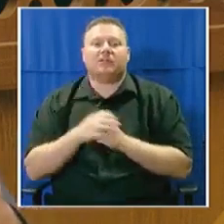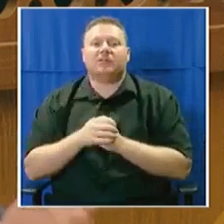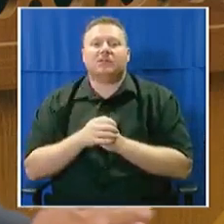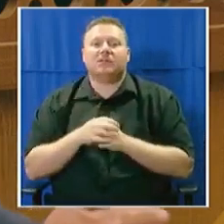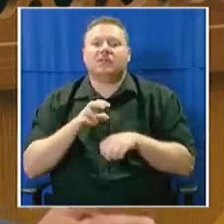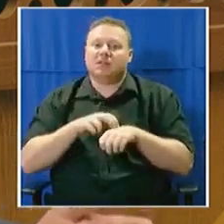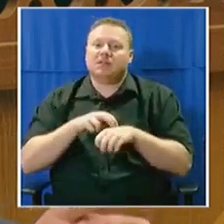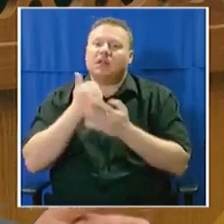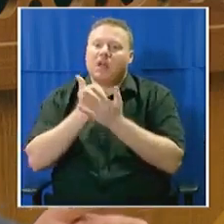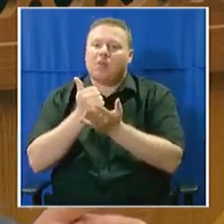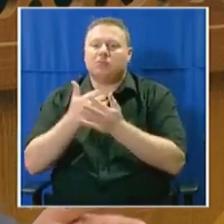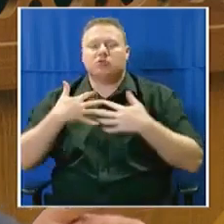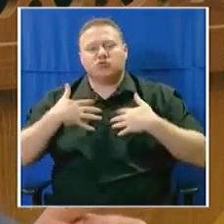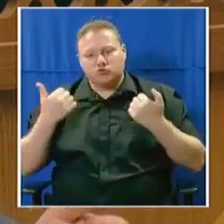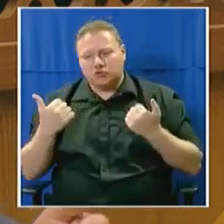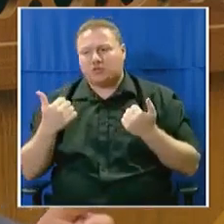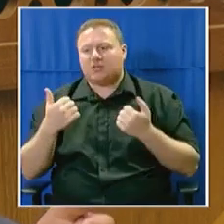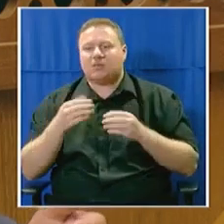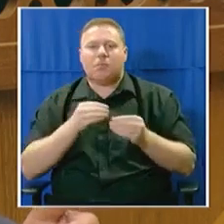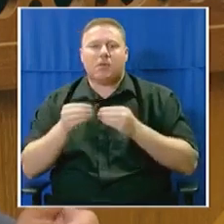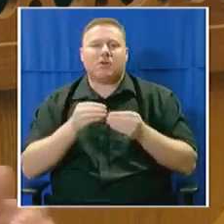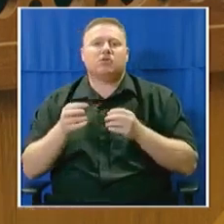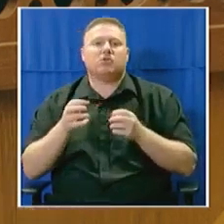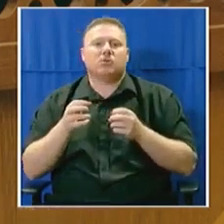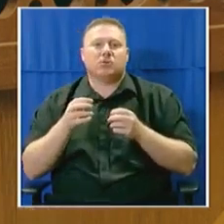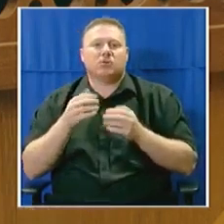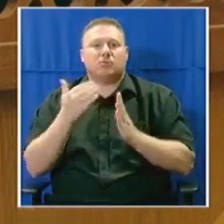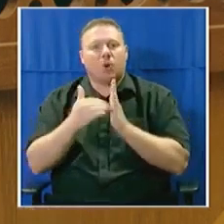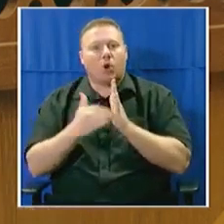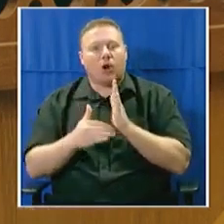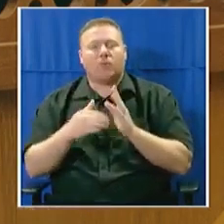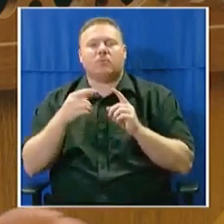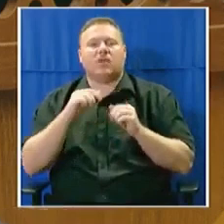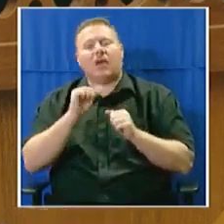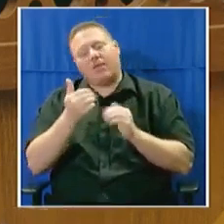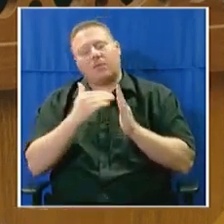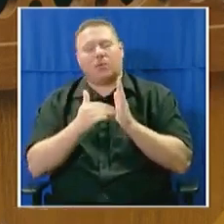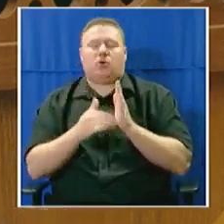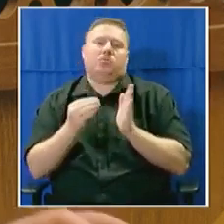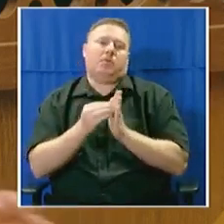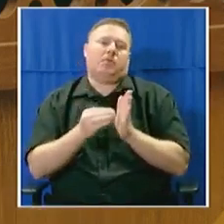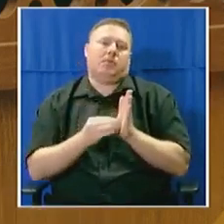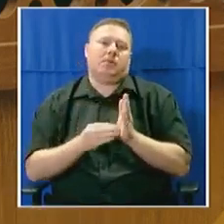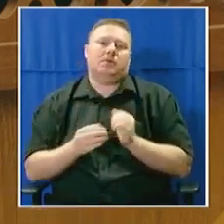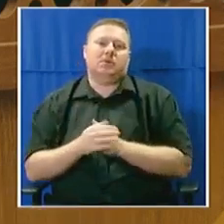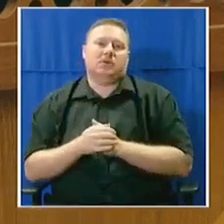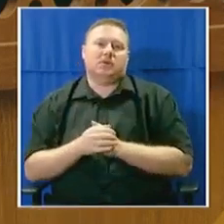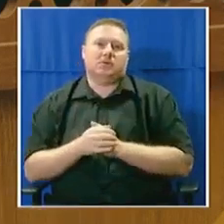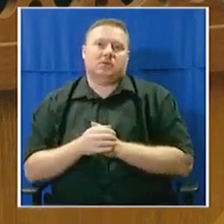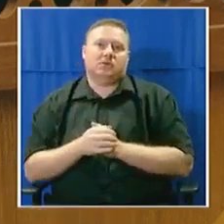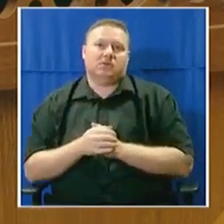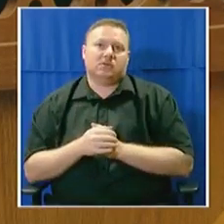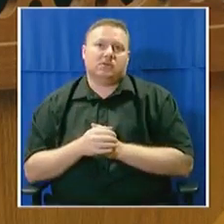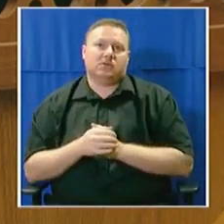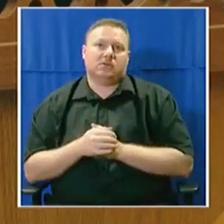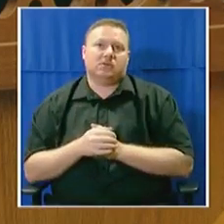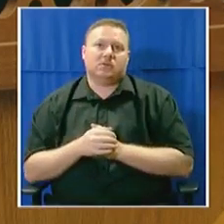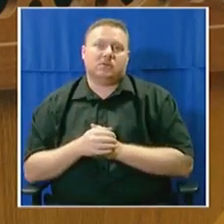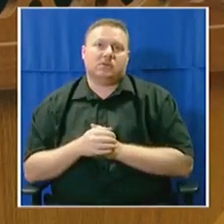and stress management programs that are presently being implemented under the auspices of the Office of the Chief Justice